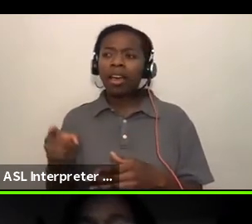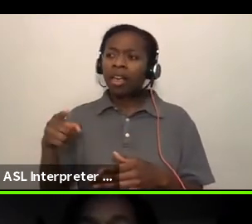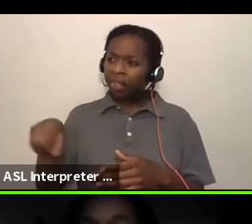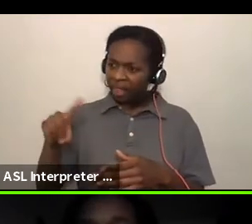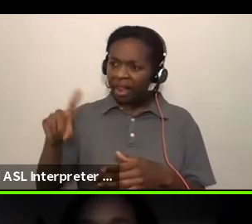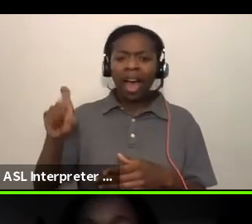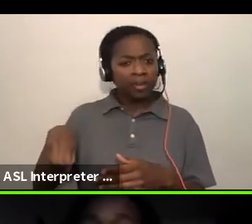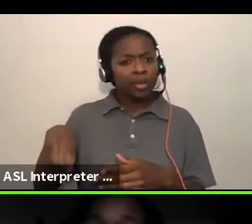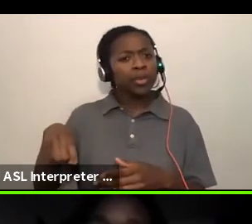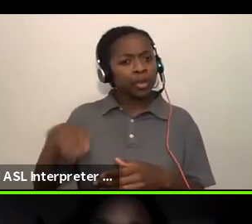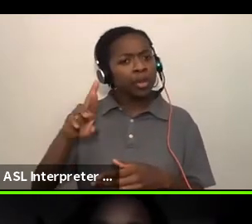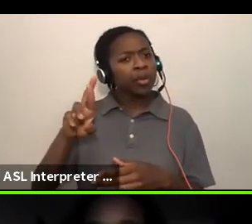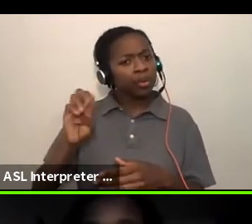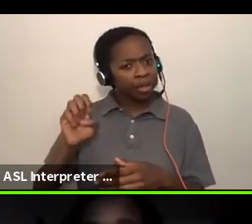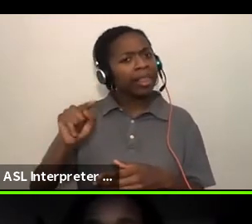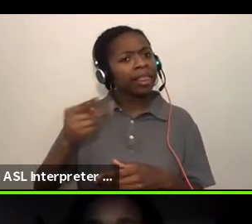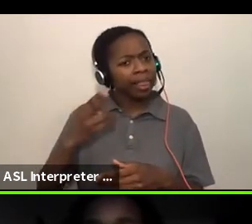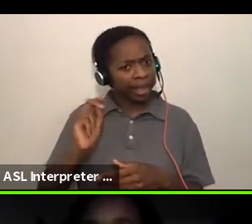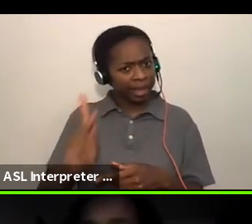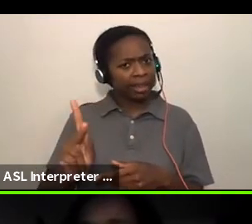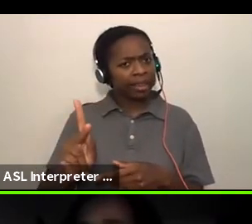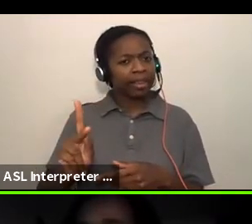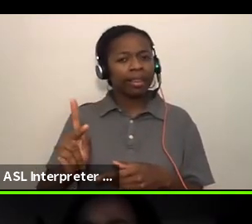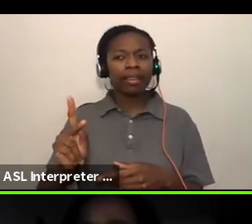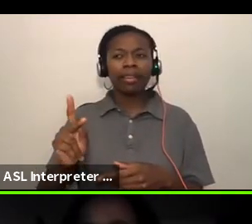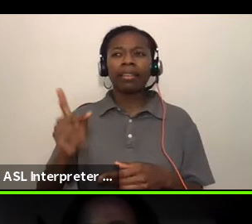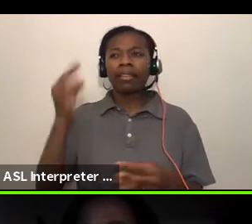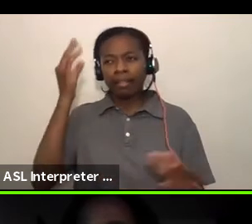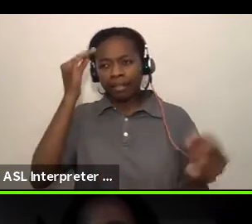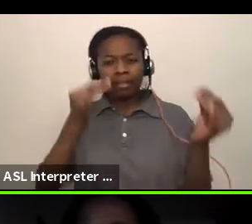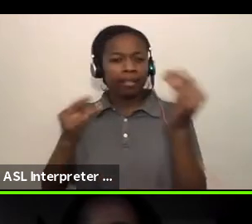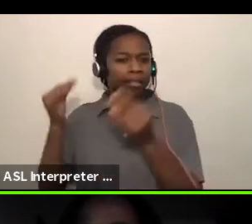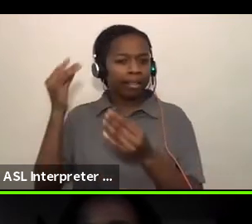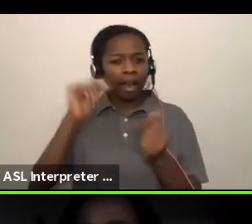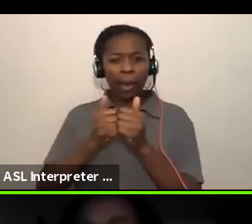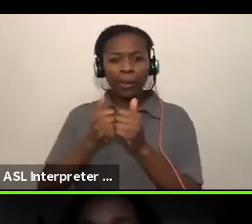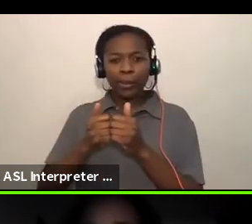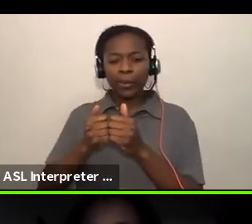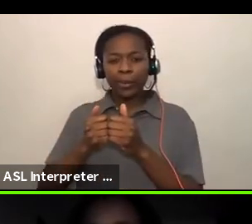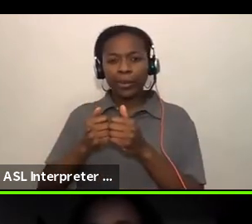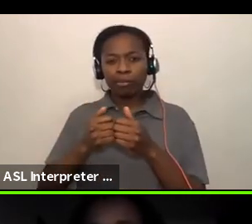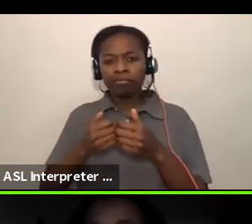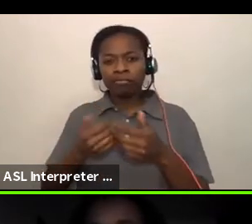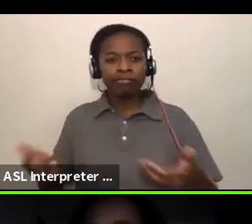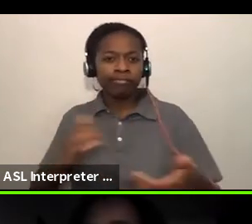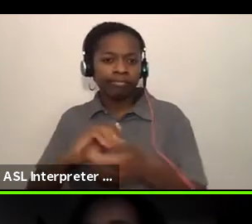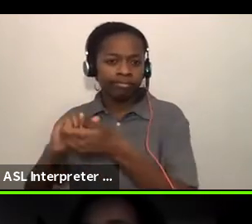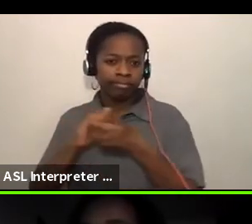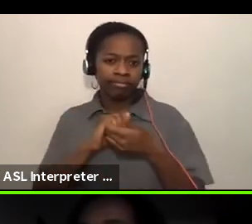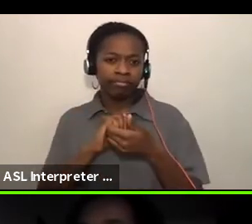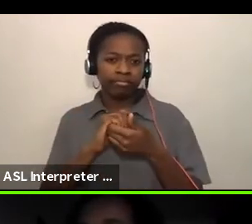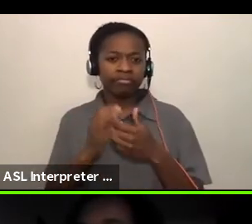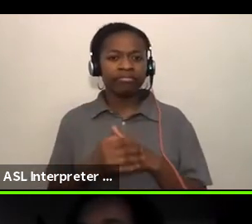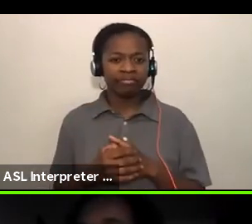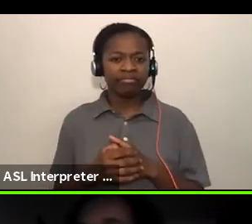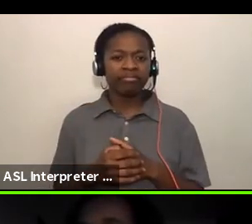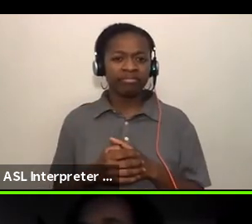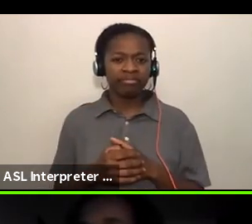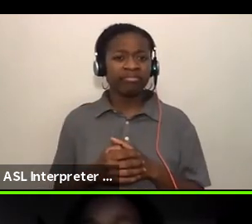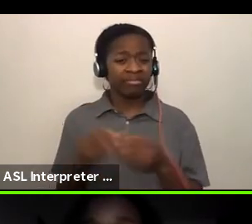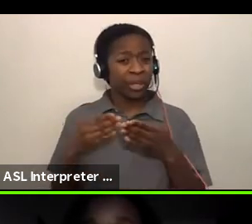the way they collaborate and create spaces. But I also feel like that's just, in general, cultivating community